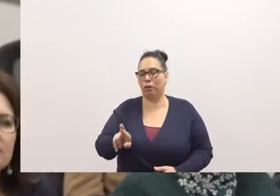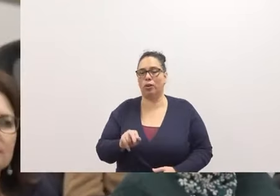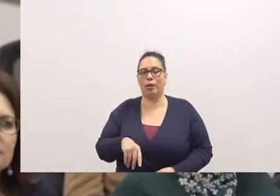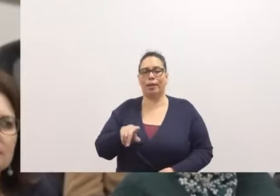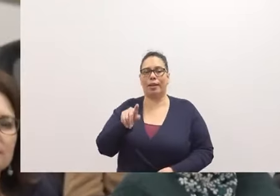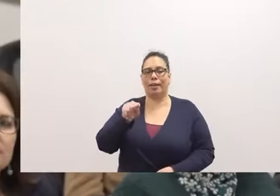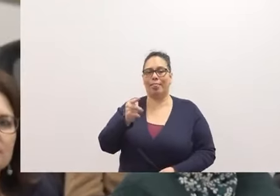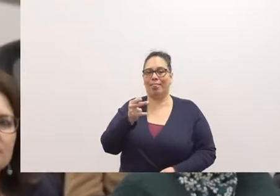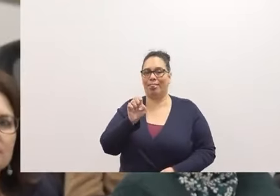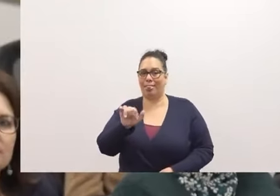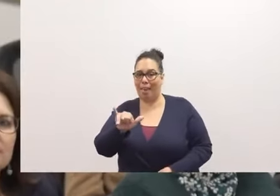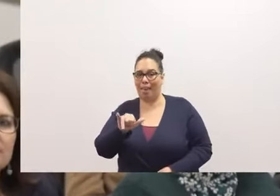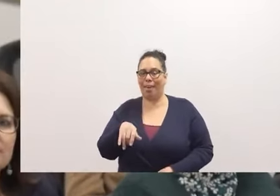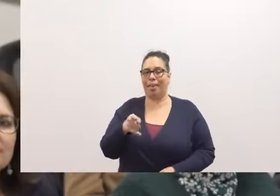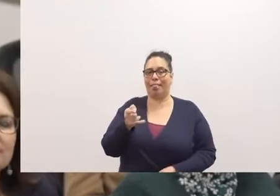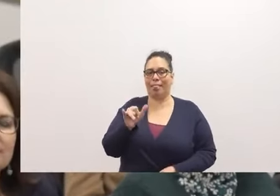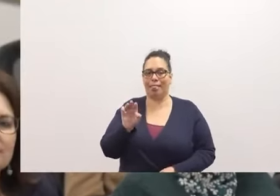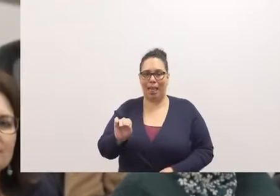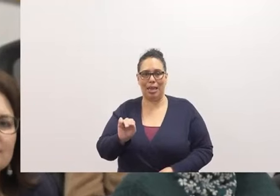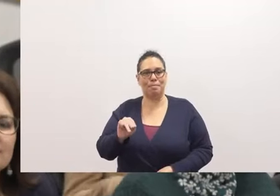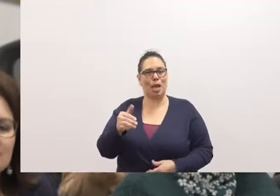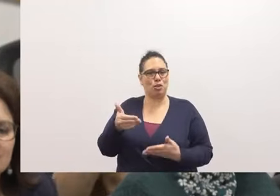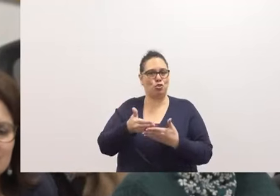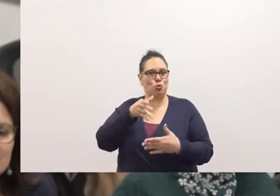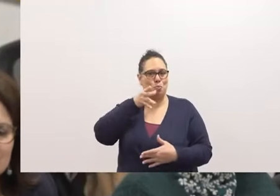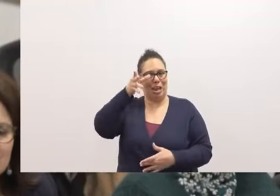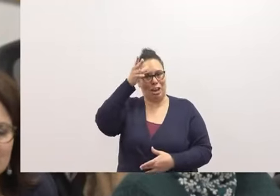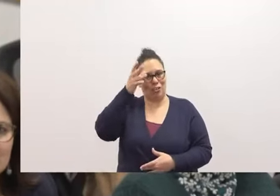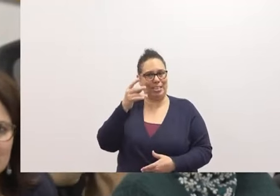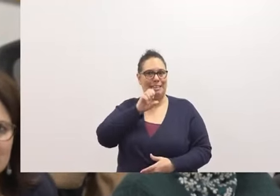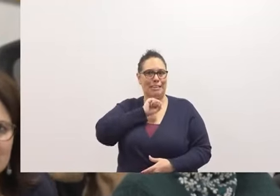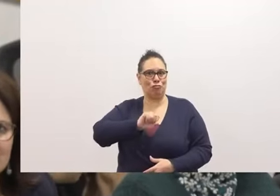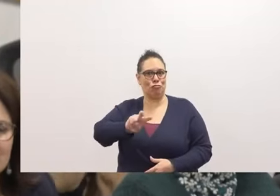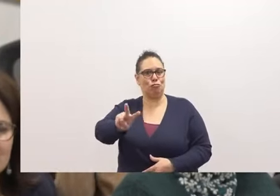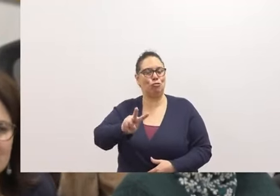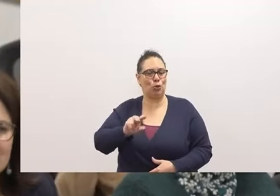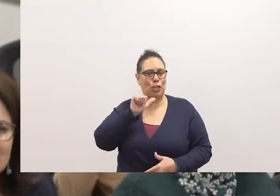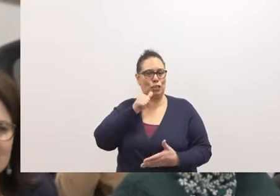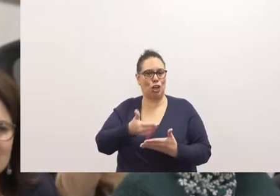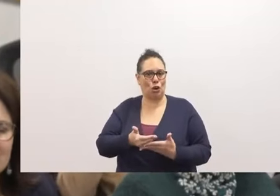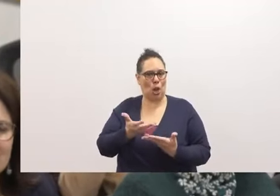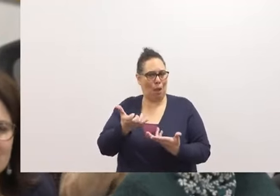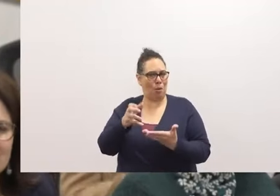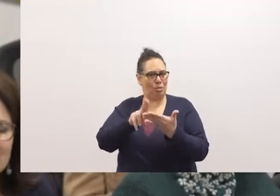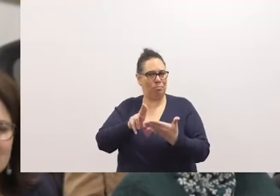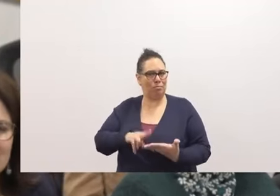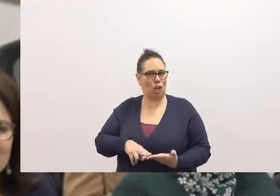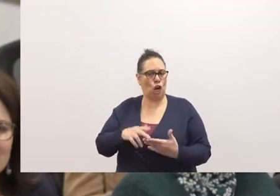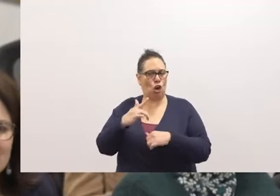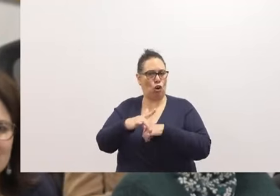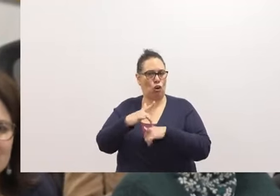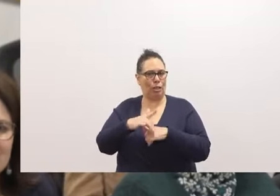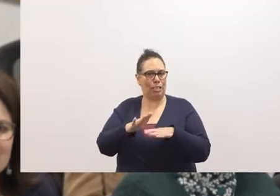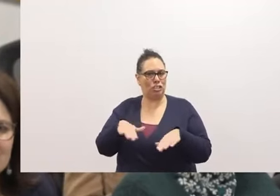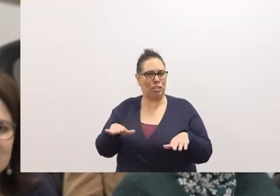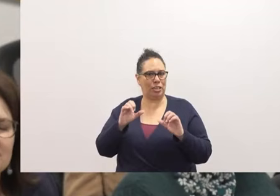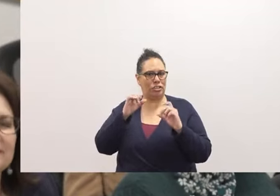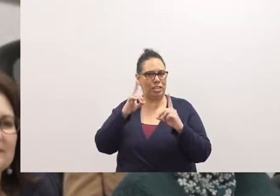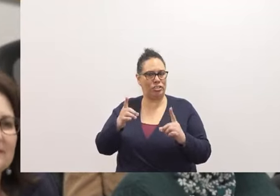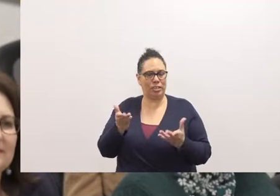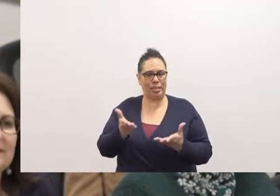I'm a new parent to a 2-year-old daughter, and I plan to enroll my daughter in early childhood education here in the district as